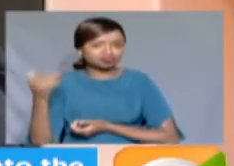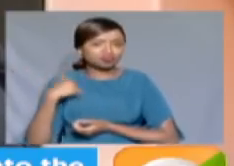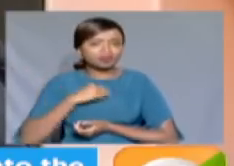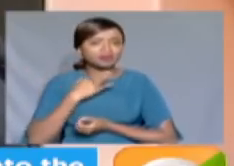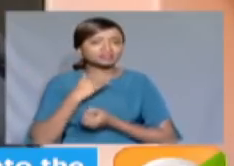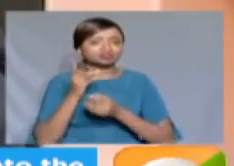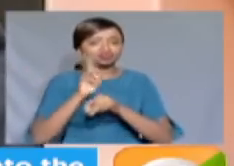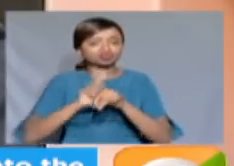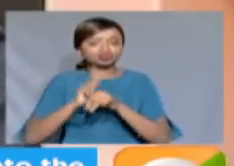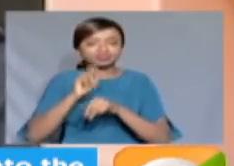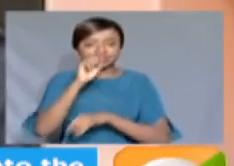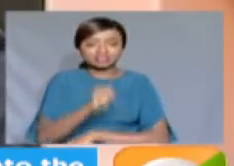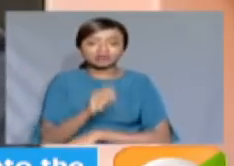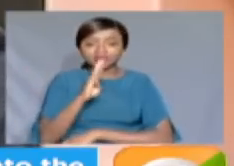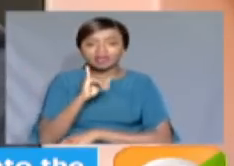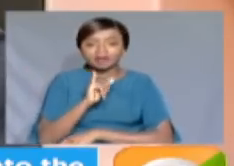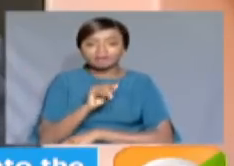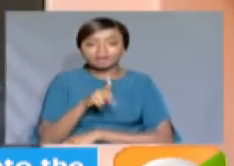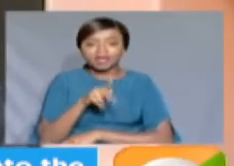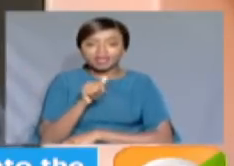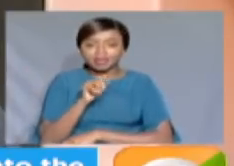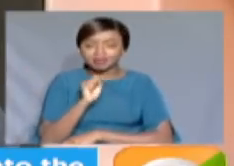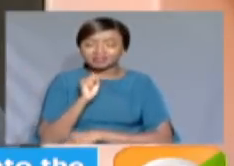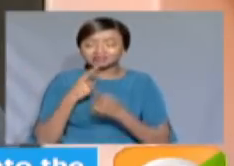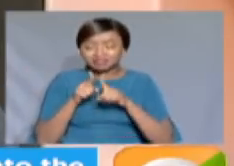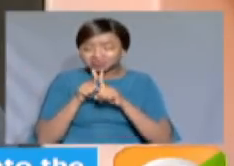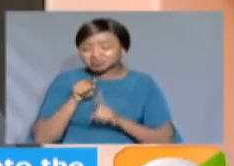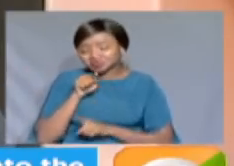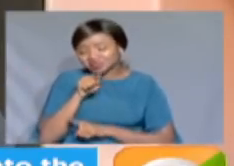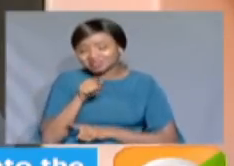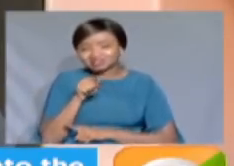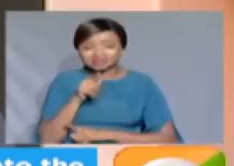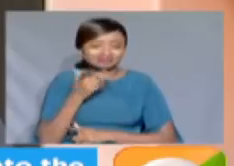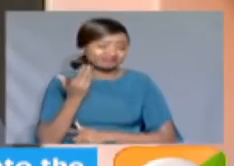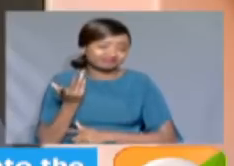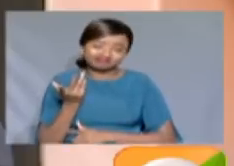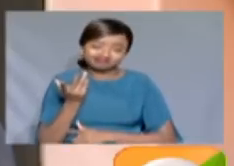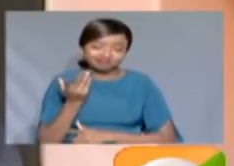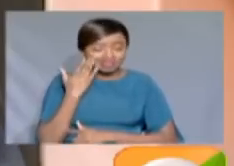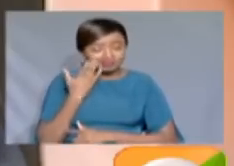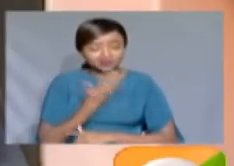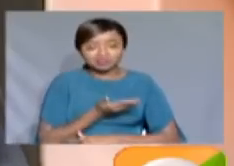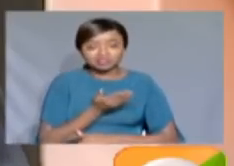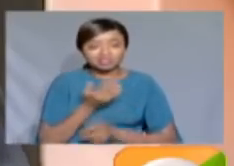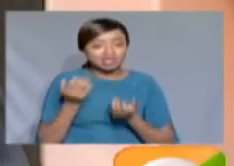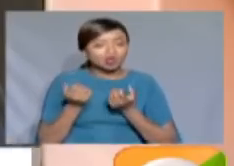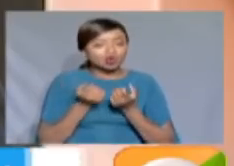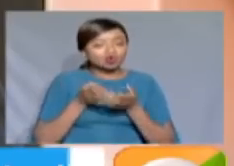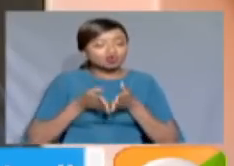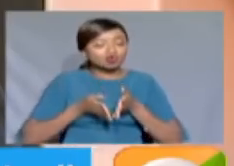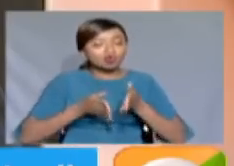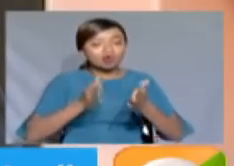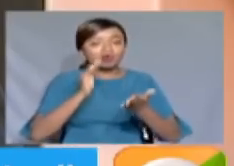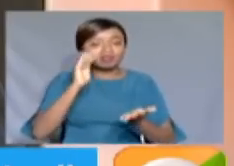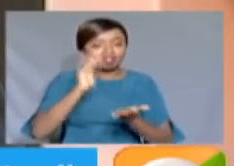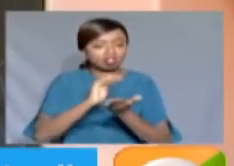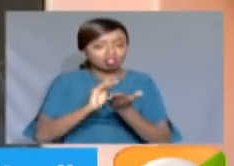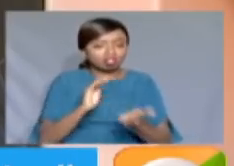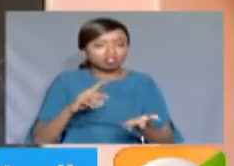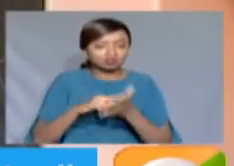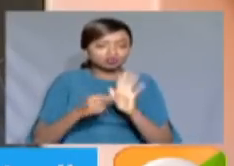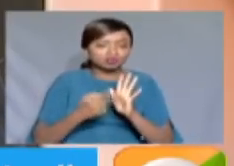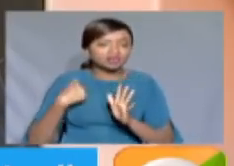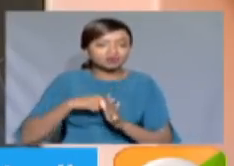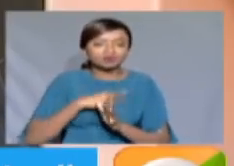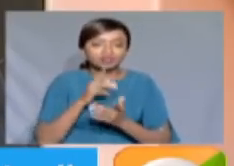Bypass. But even with that Southern Bypass, still the road is still congested, and therefore there was need to do that. Their